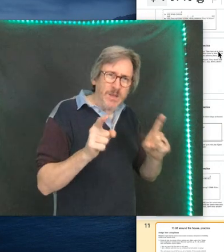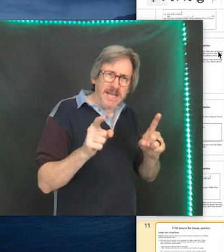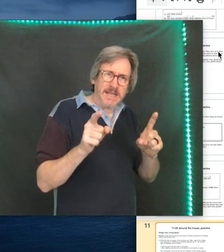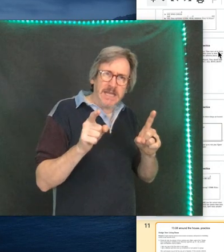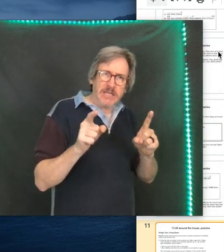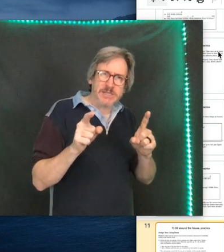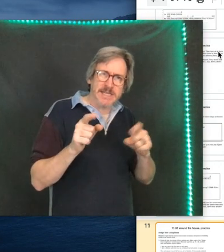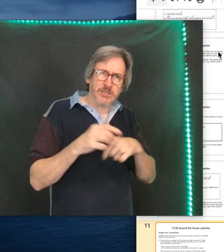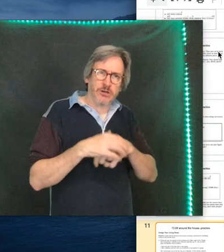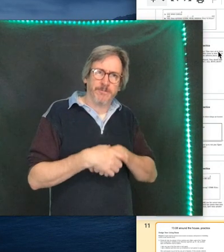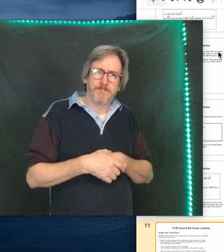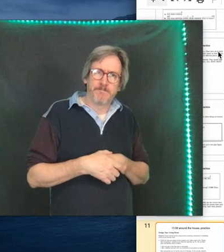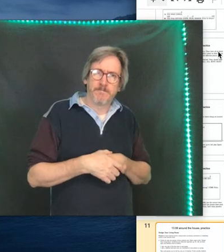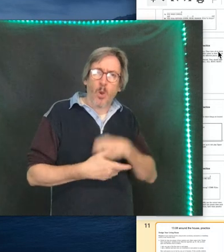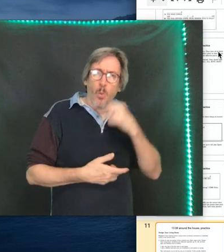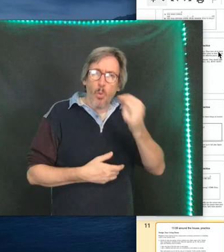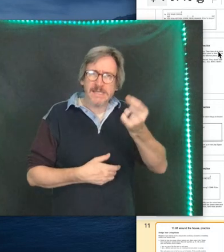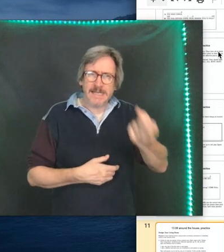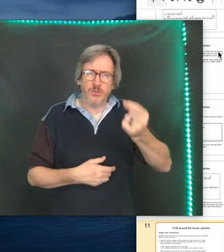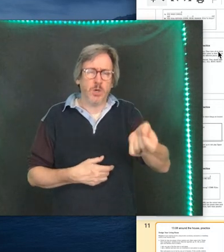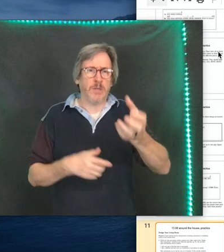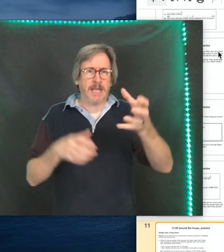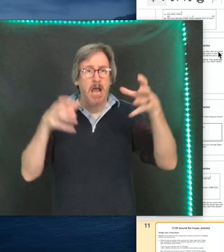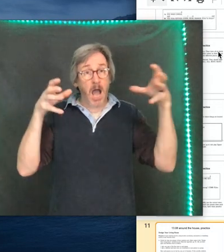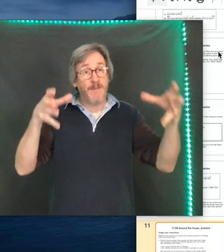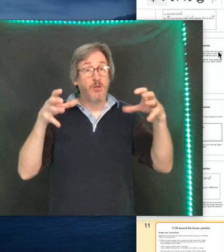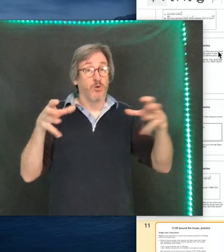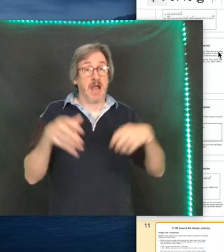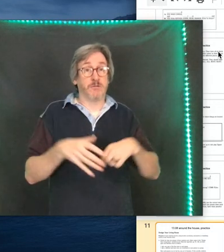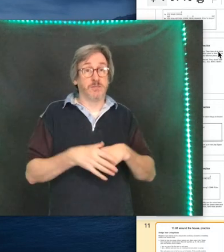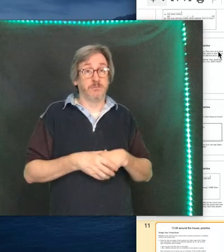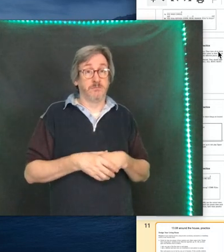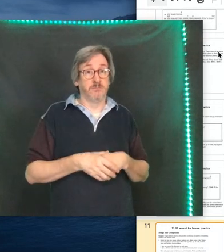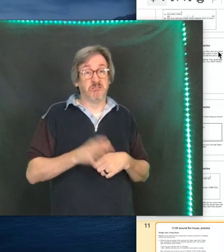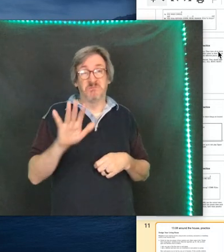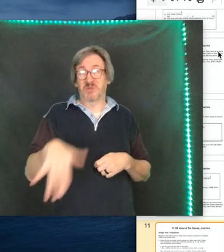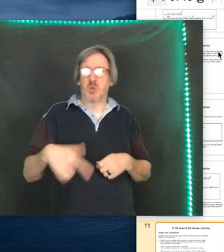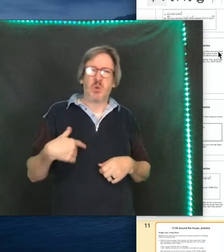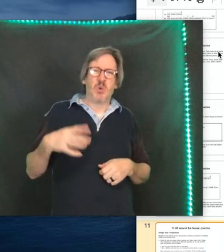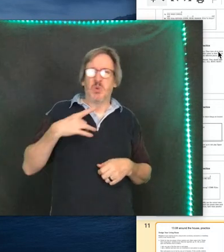Now we take a little interesting turn. What is it you don't like about your house?